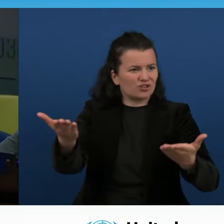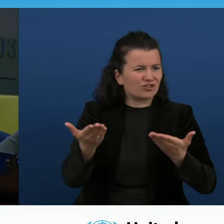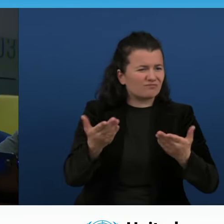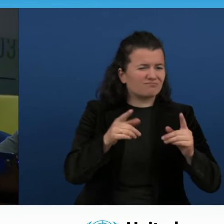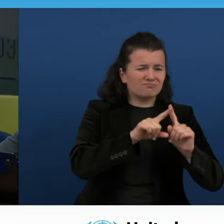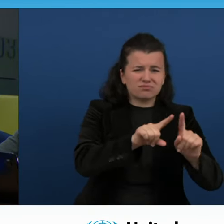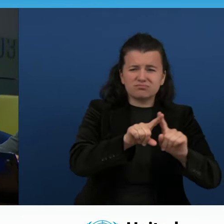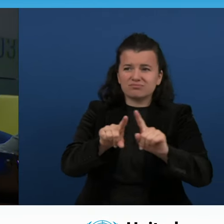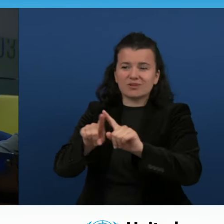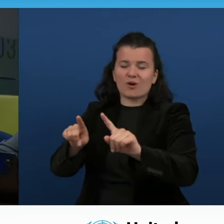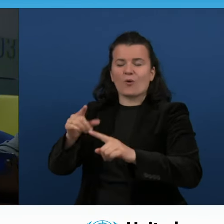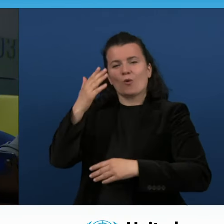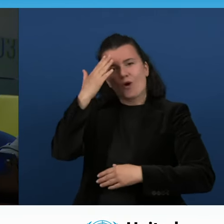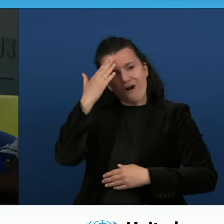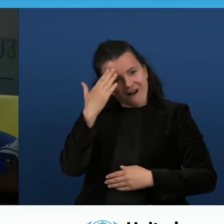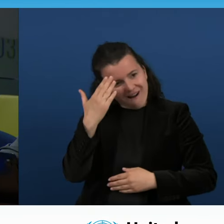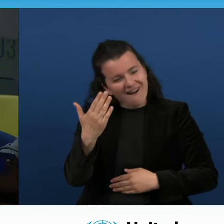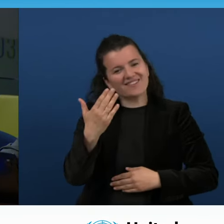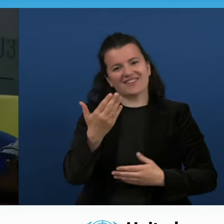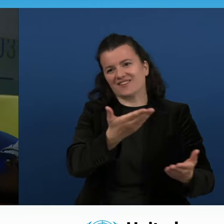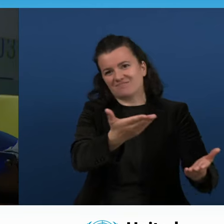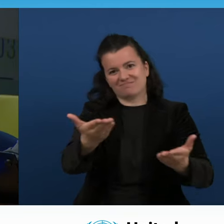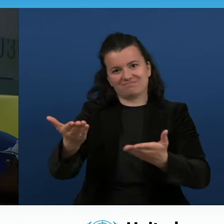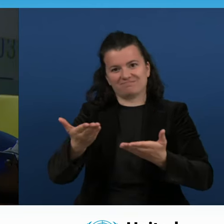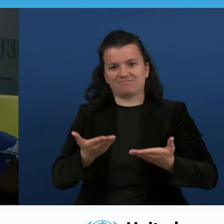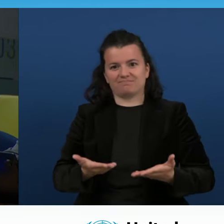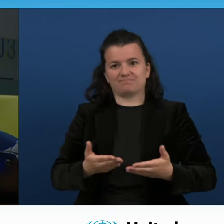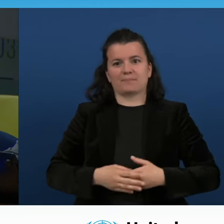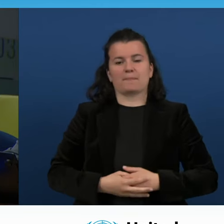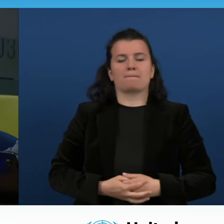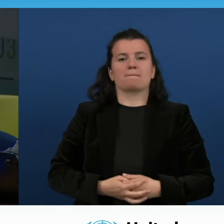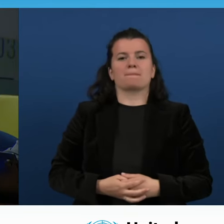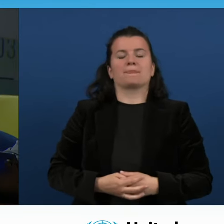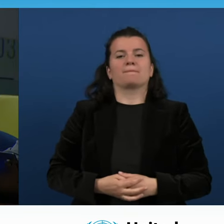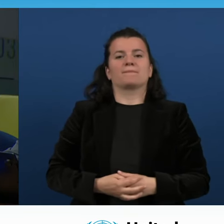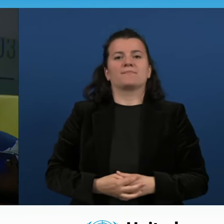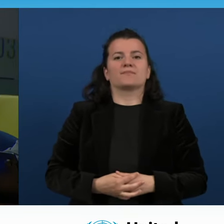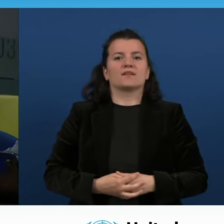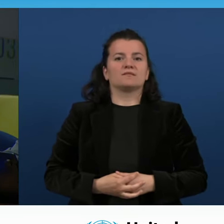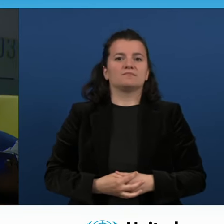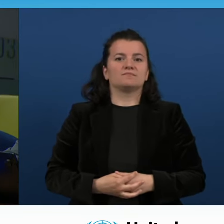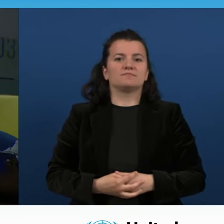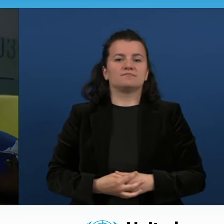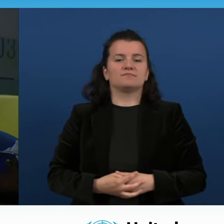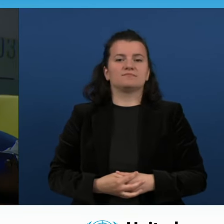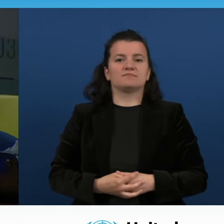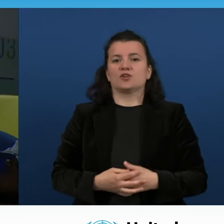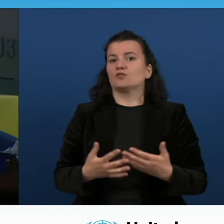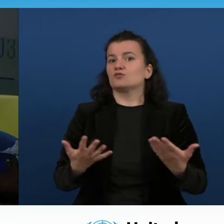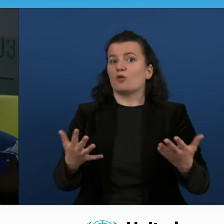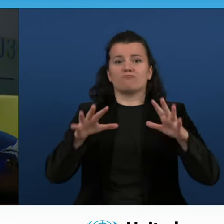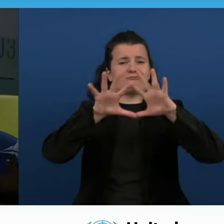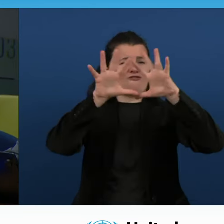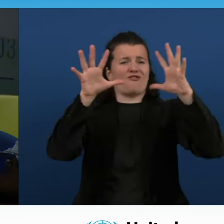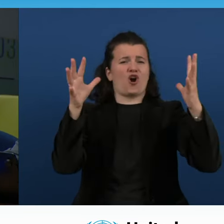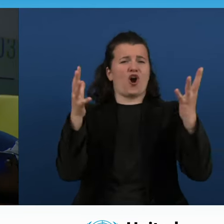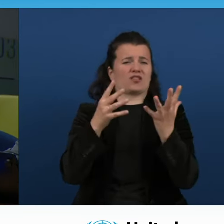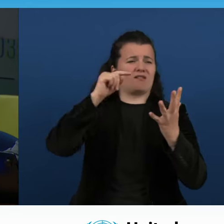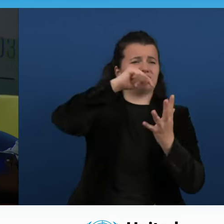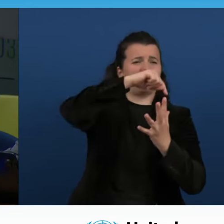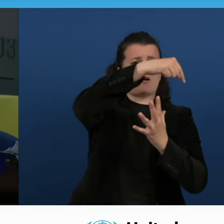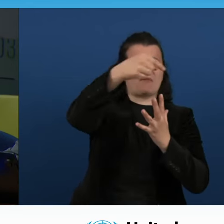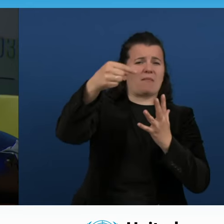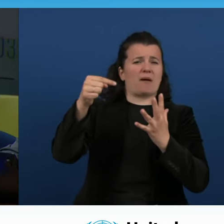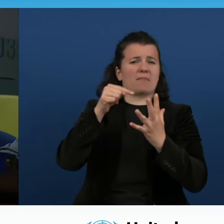ECOSOC 2024. This day, young people from around the world have coordinated, organized, and are